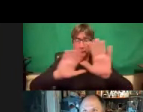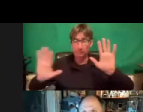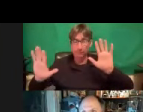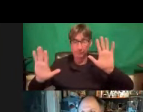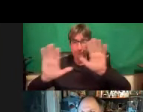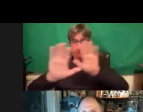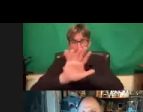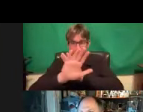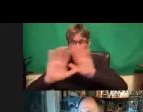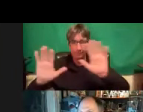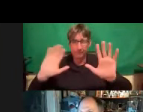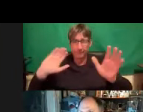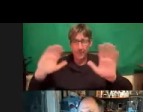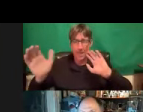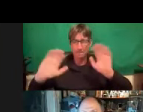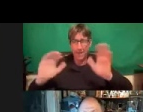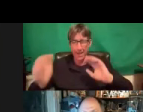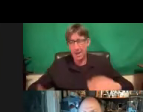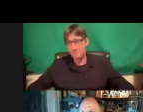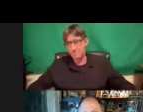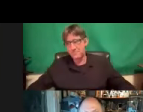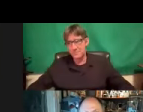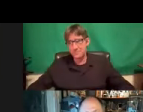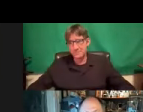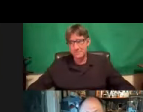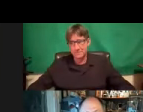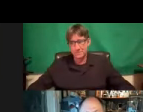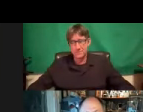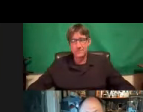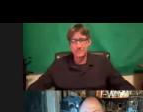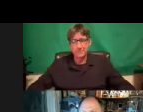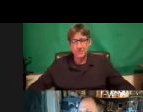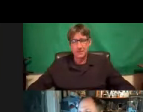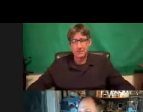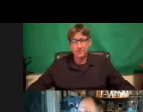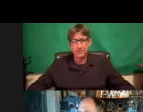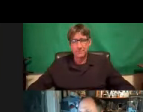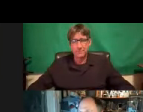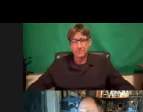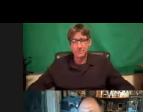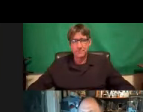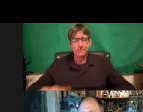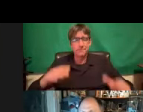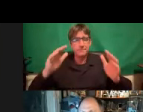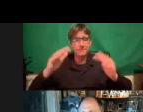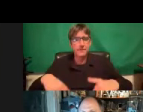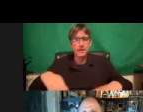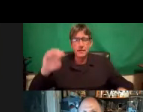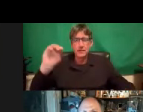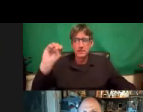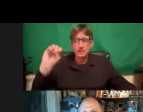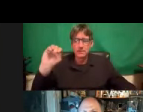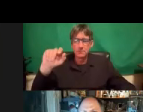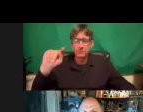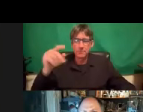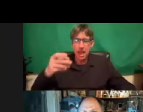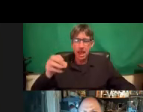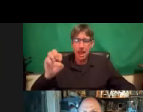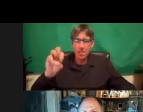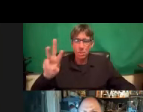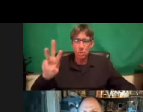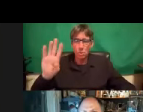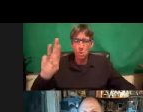Thank you, Kat. Next, I'm going to unmute Mr. Matthew Wong one more time, who had just raised his hand.